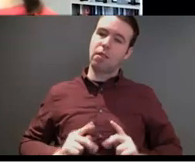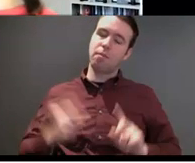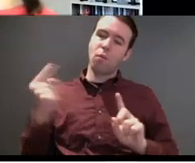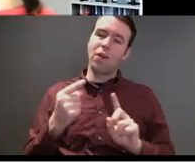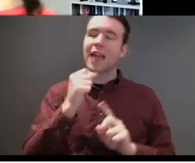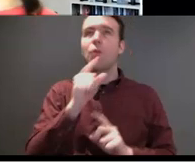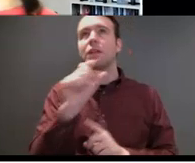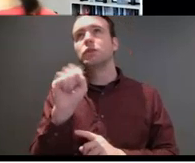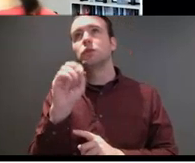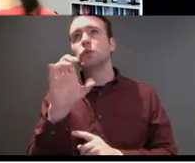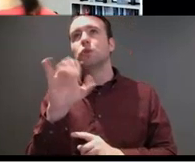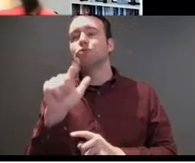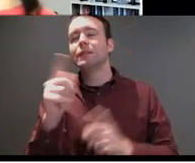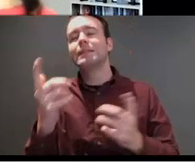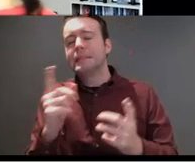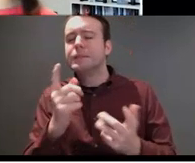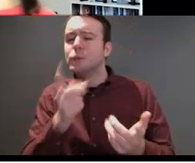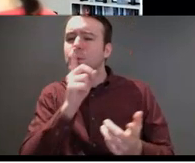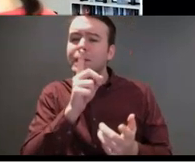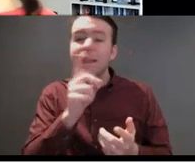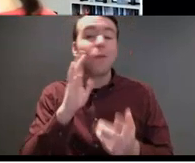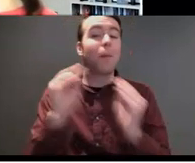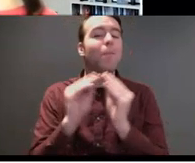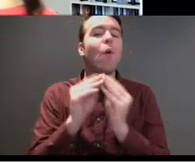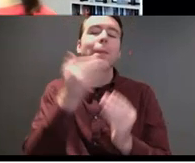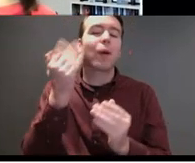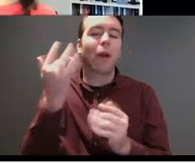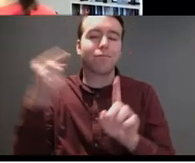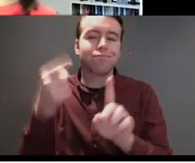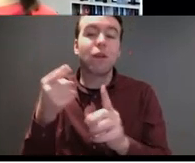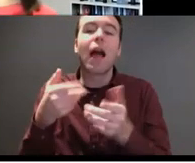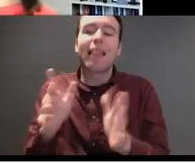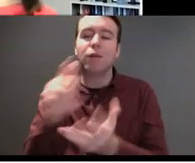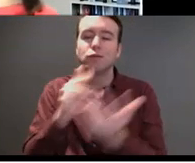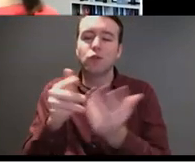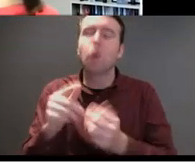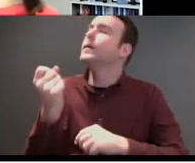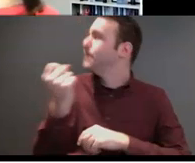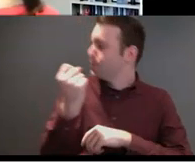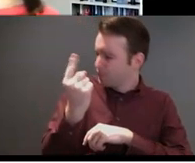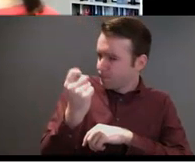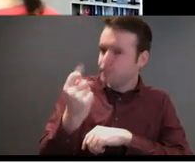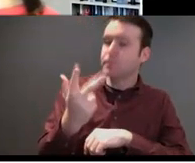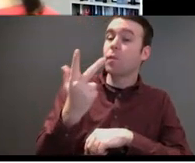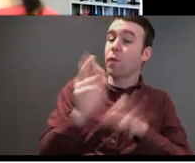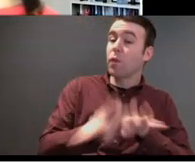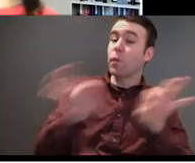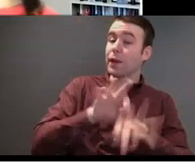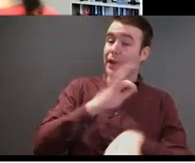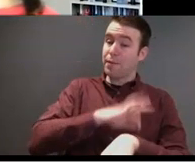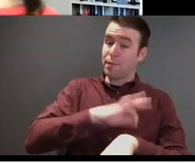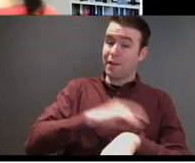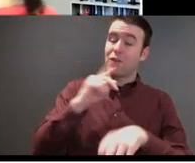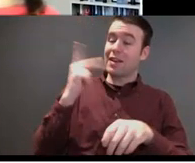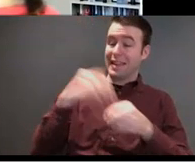not so much social distancing. In fact, it's going to be better socially. Got it. So the three key benefits to the